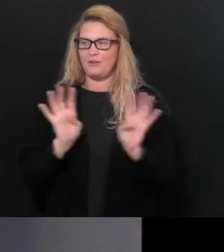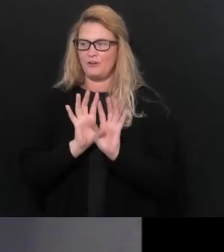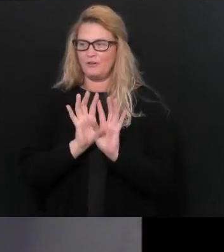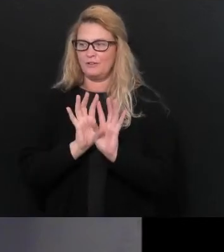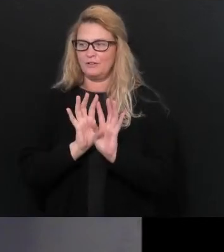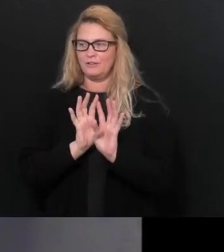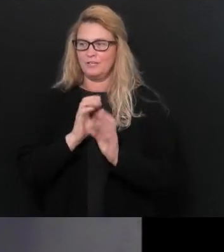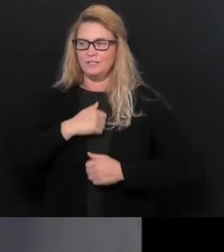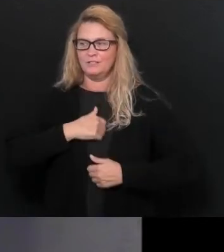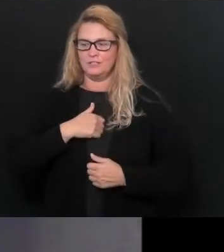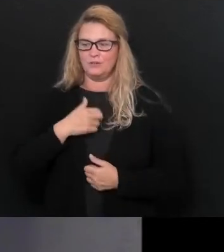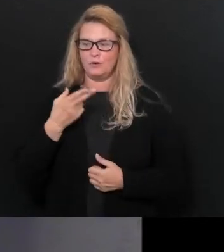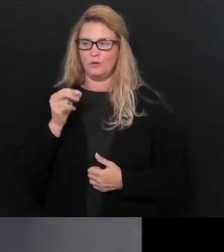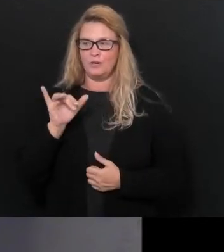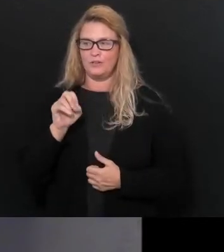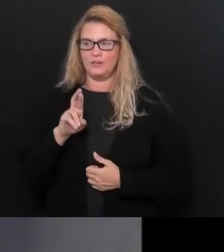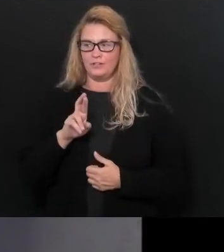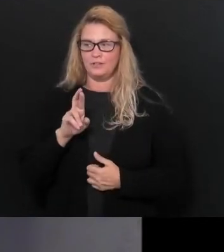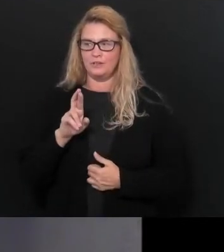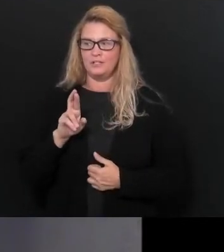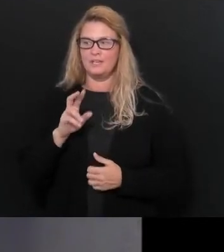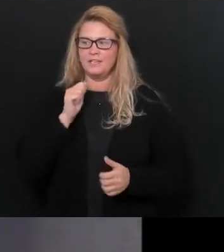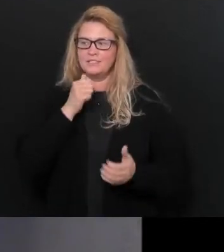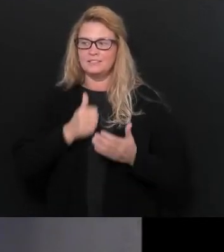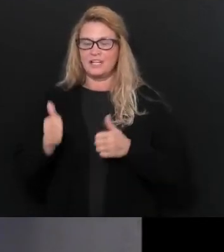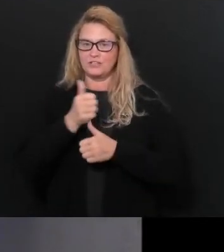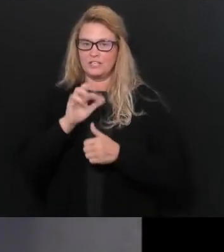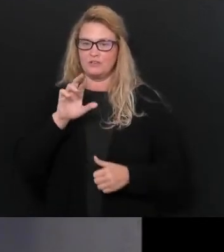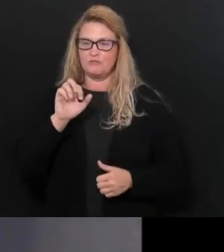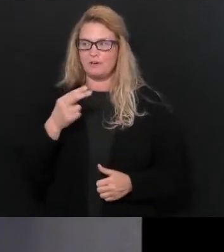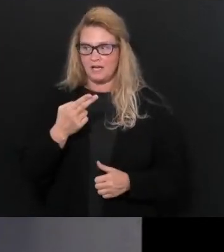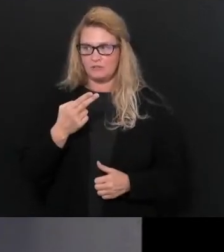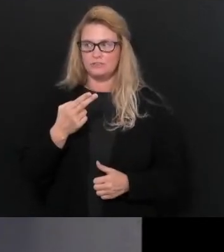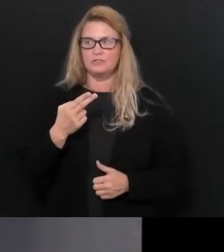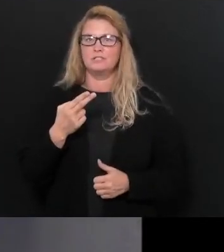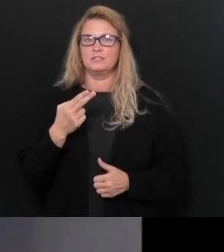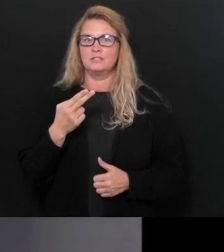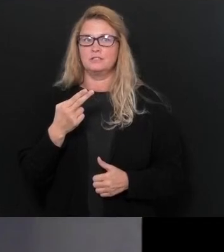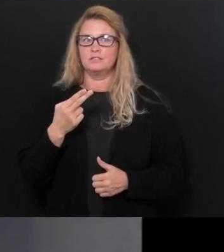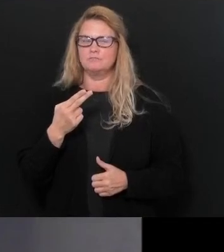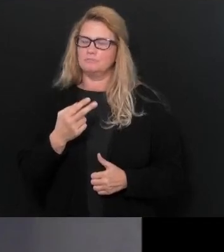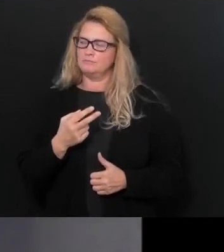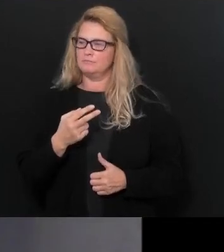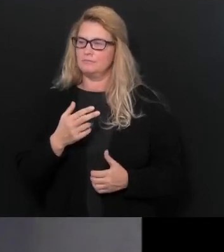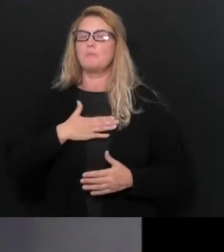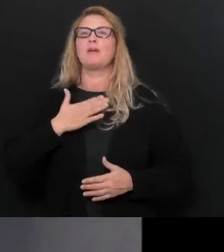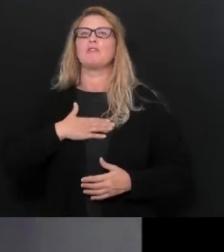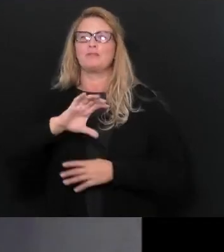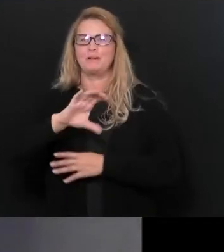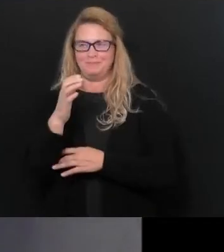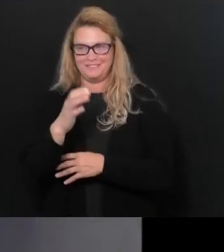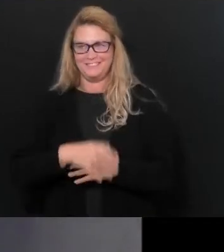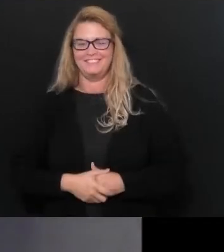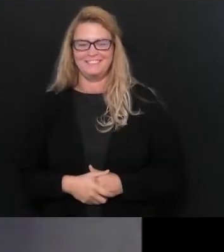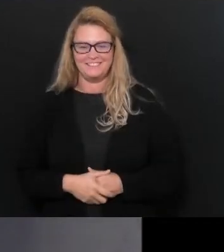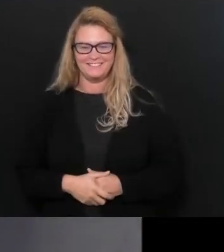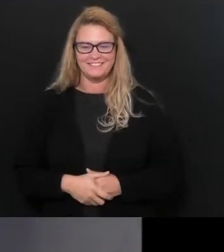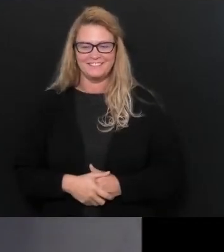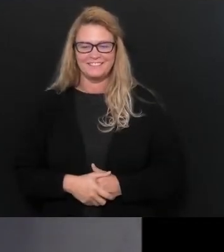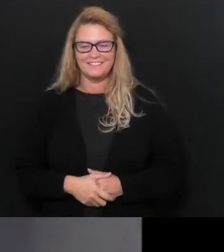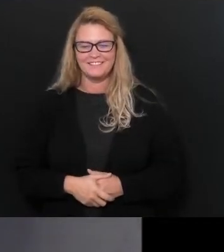General Hoyer, and also Secretary Crouch of Heartfelt Merry Christmas. Dr. Marsh, at